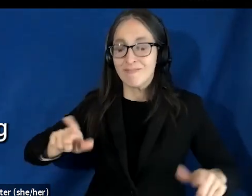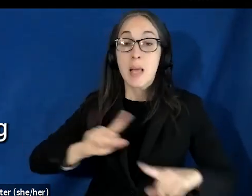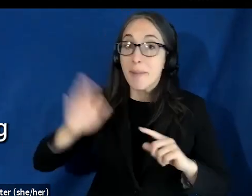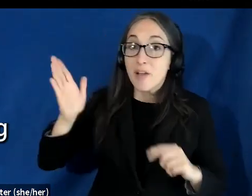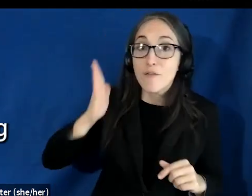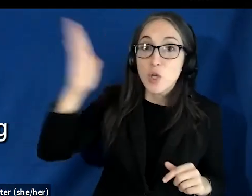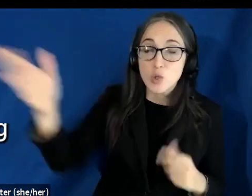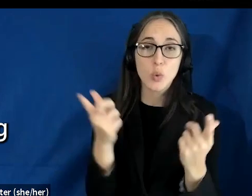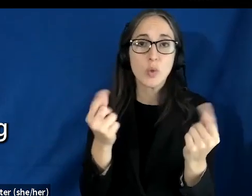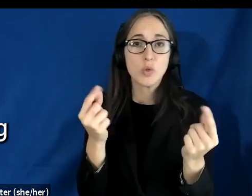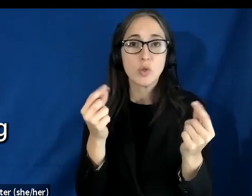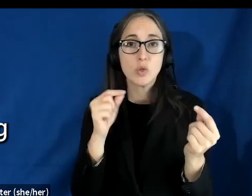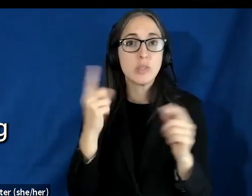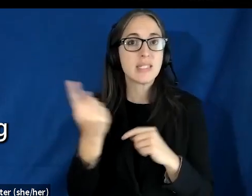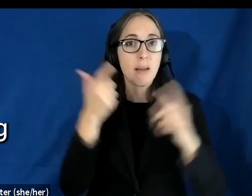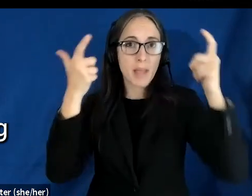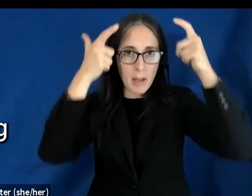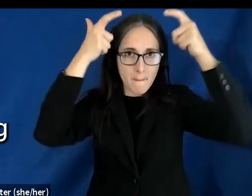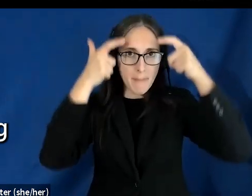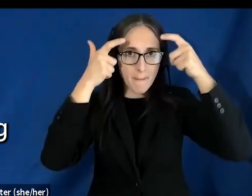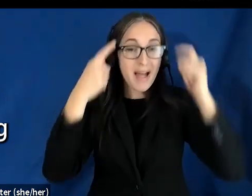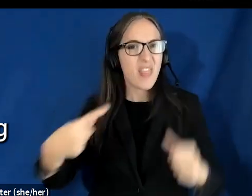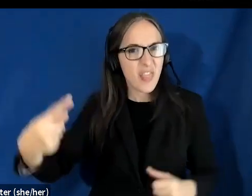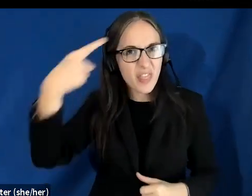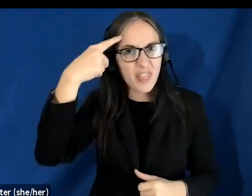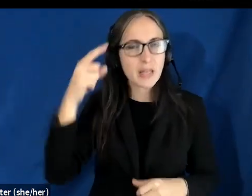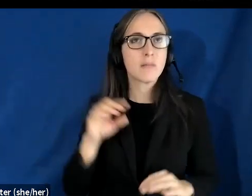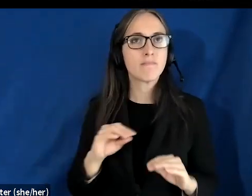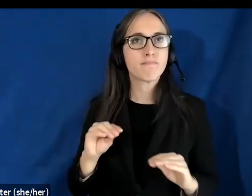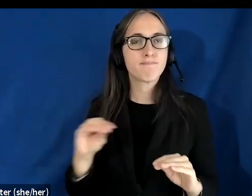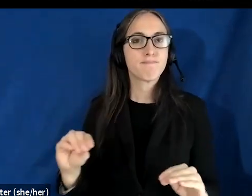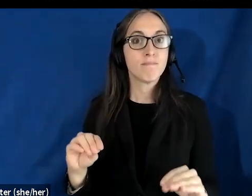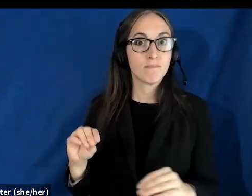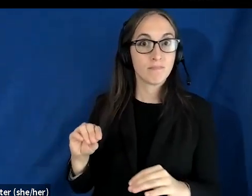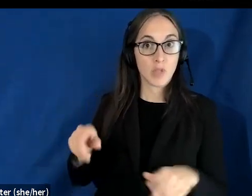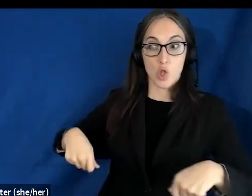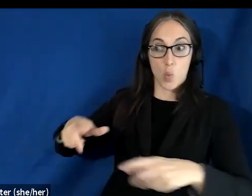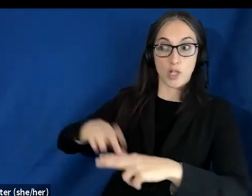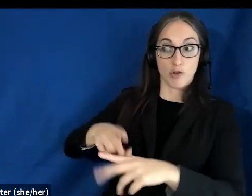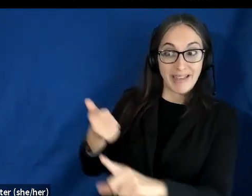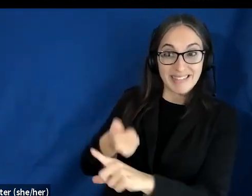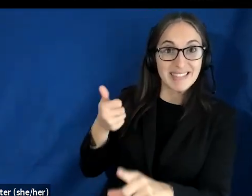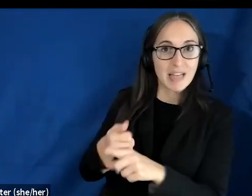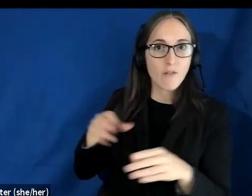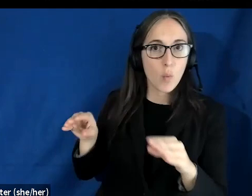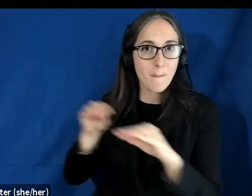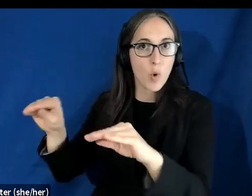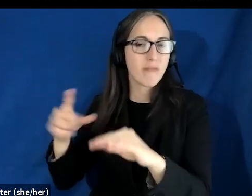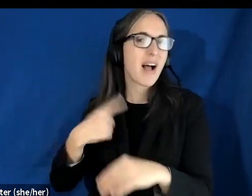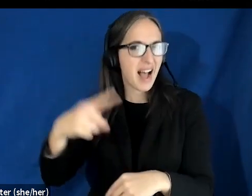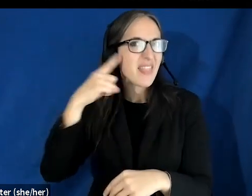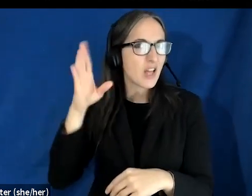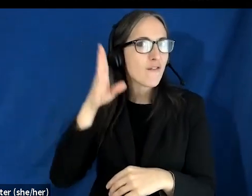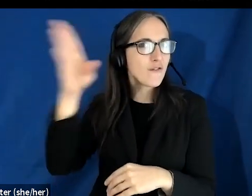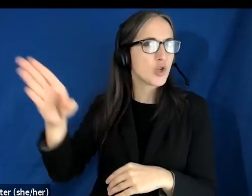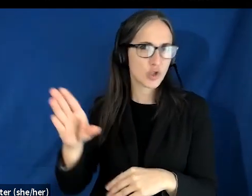a wearable around their head and just think, and the wheelchair will be moving. So I think the future looks bright. Thank